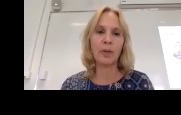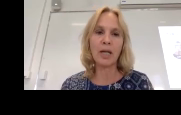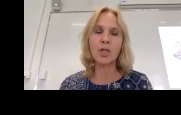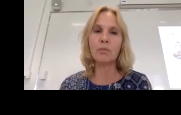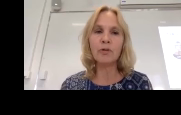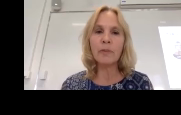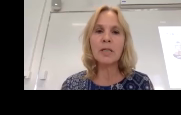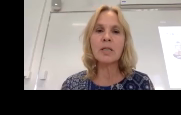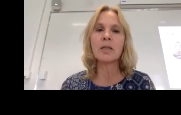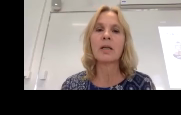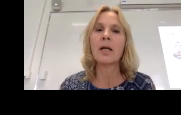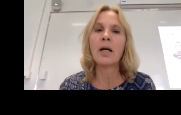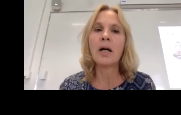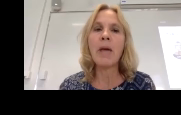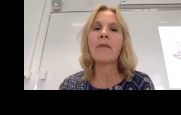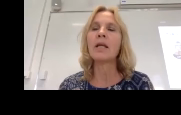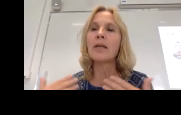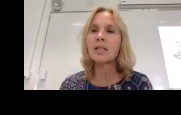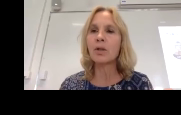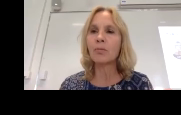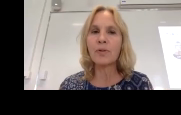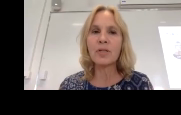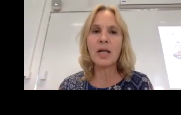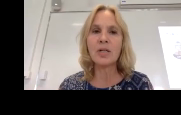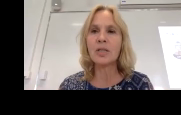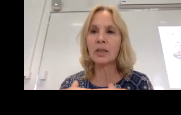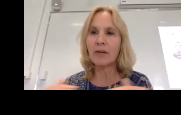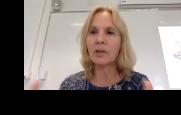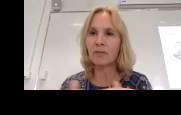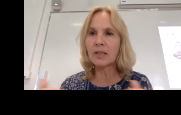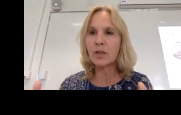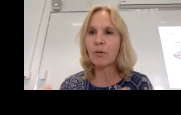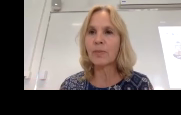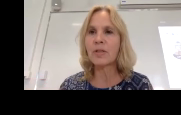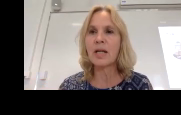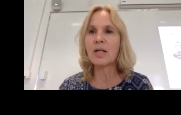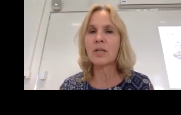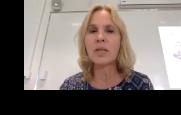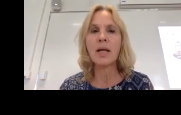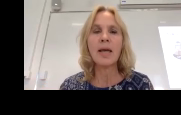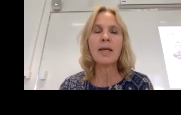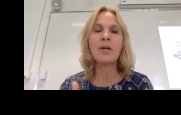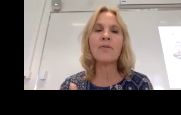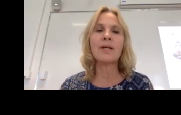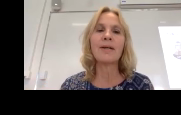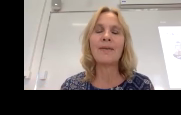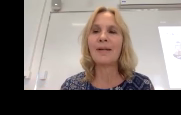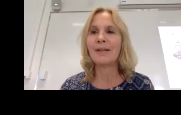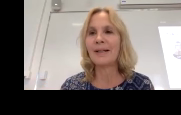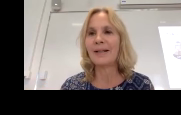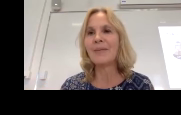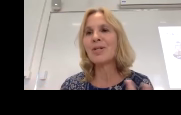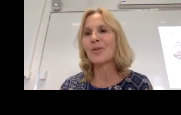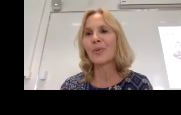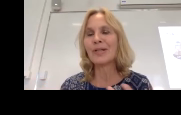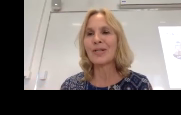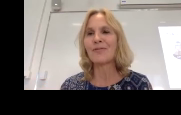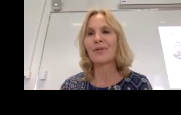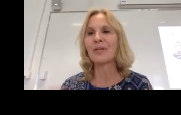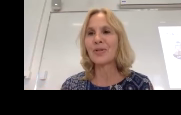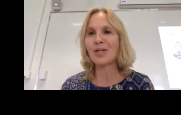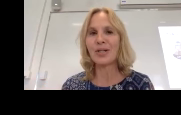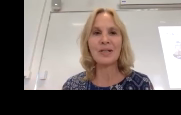handshape, location, movement, and then lexical representations, a level of lexical representations. Here, the images are